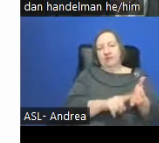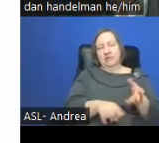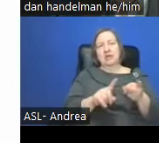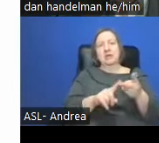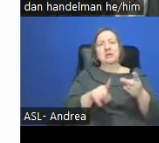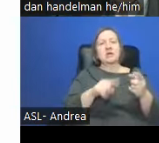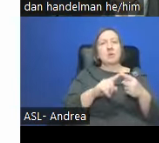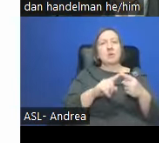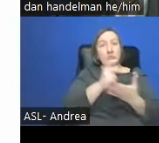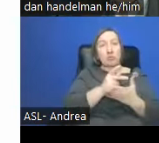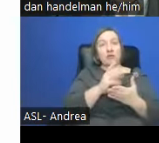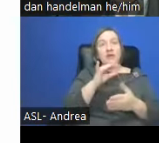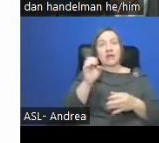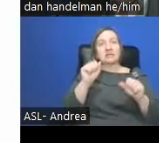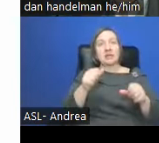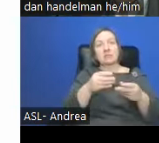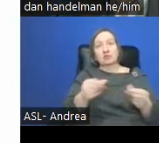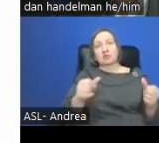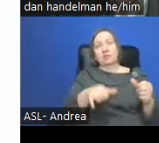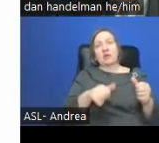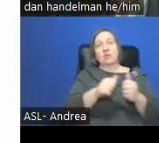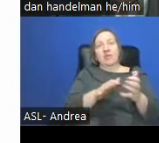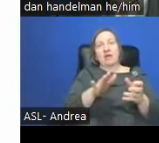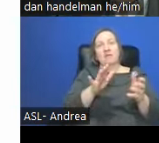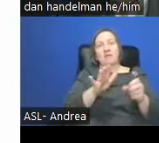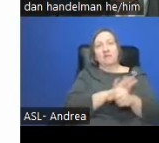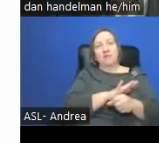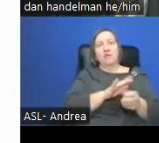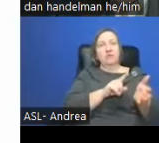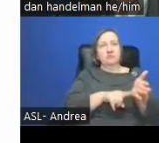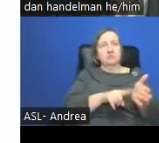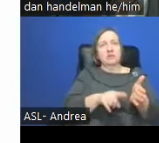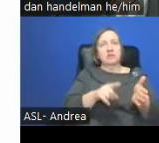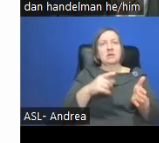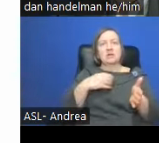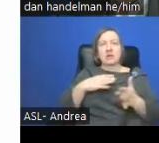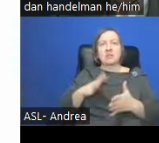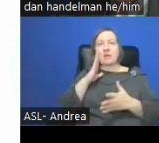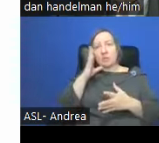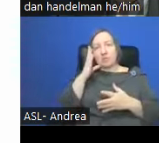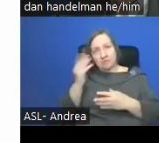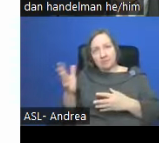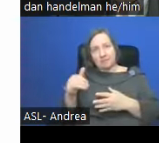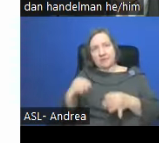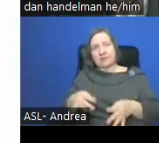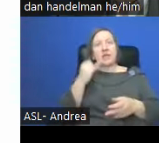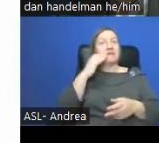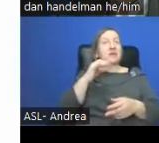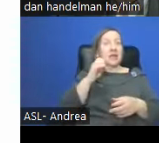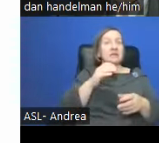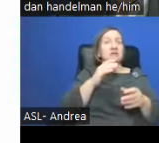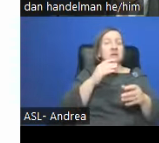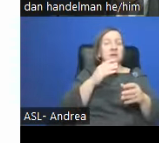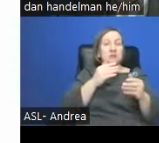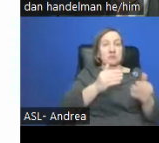once approved, a case will be resolved this way without formal investigation, and the complainant will be informed of this decision. And 3, if the case is sent on for full investigation,